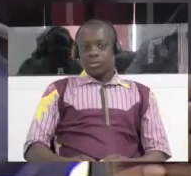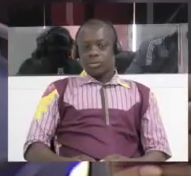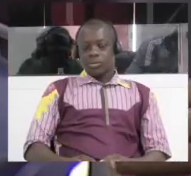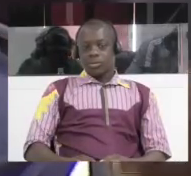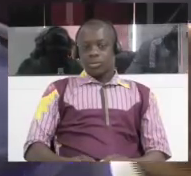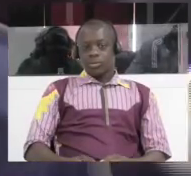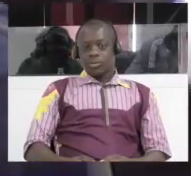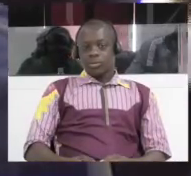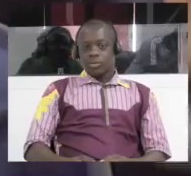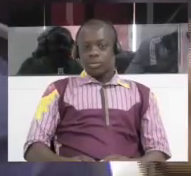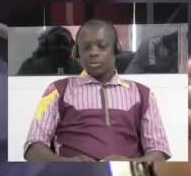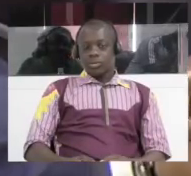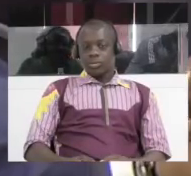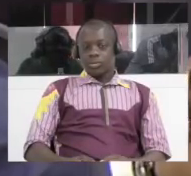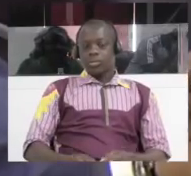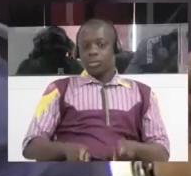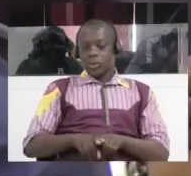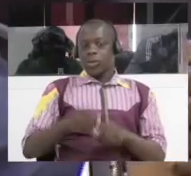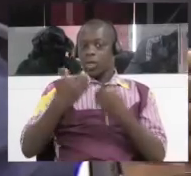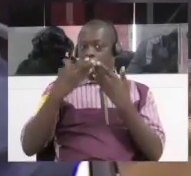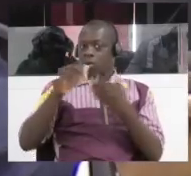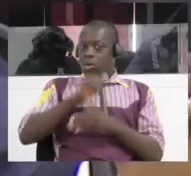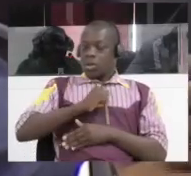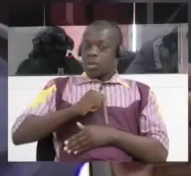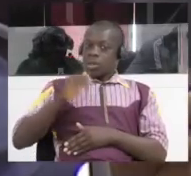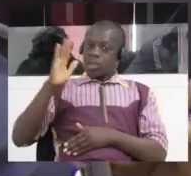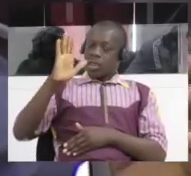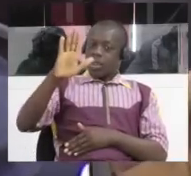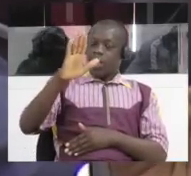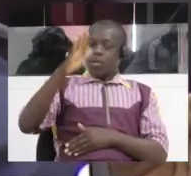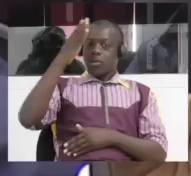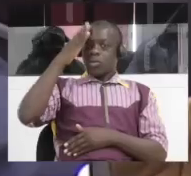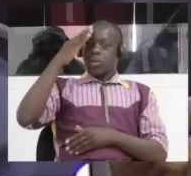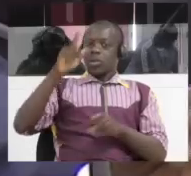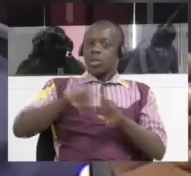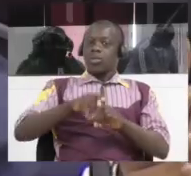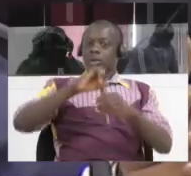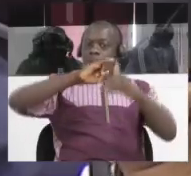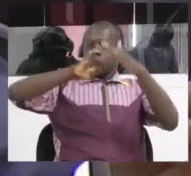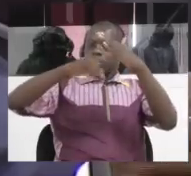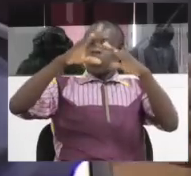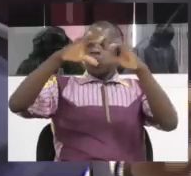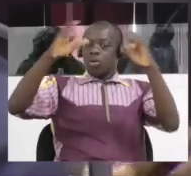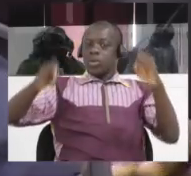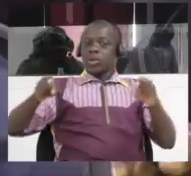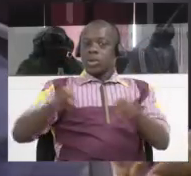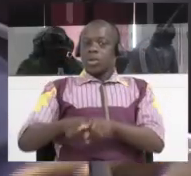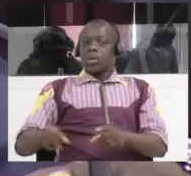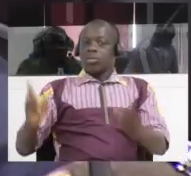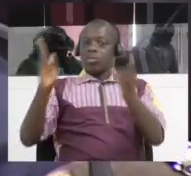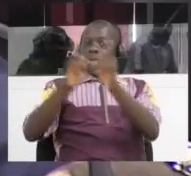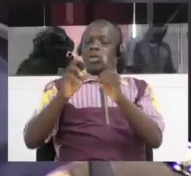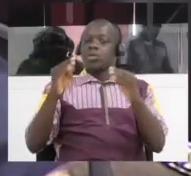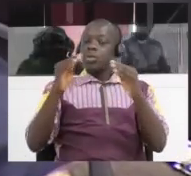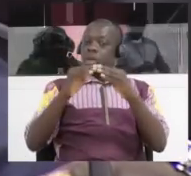telling us that you later learned that the junior officers met together and discussed the